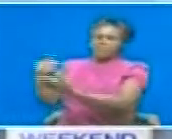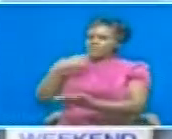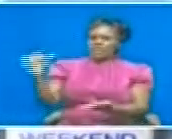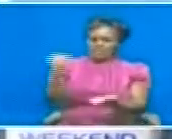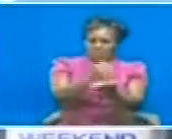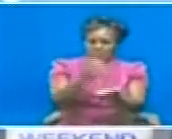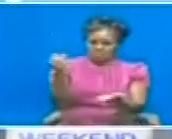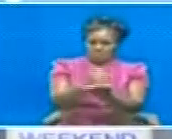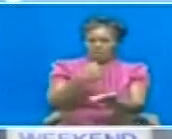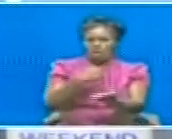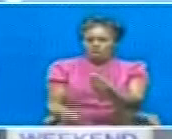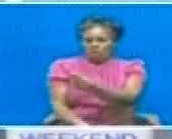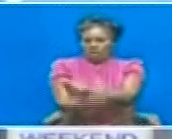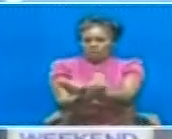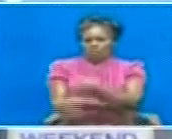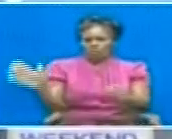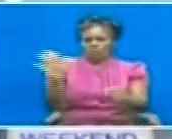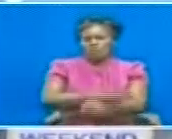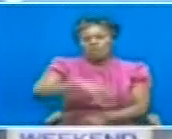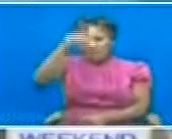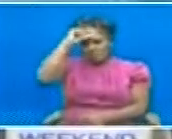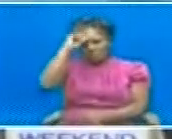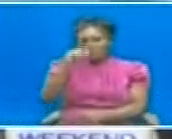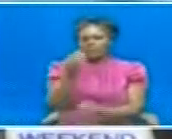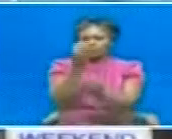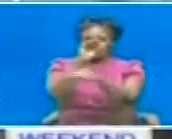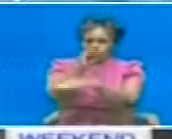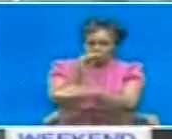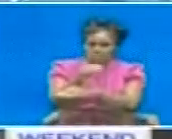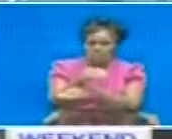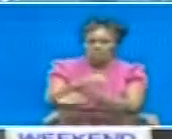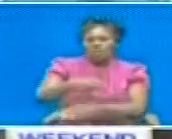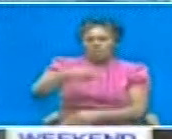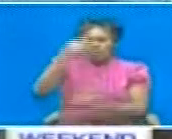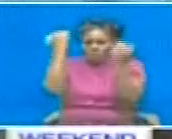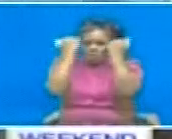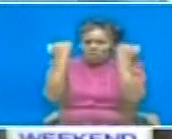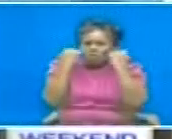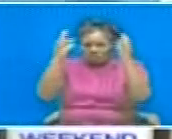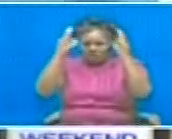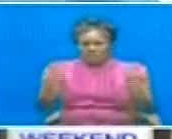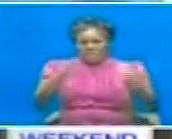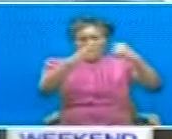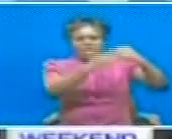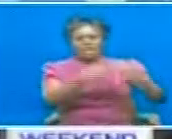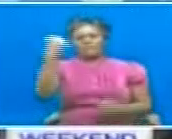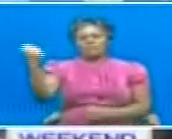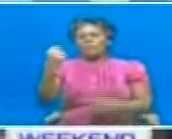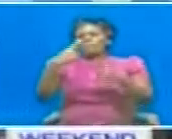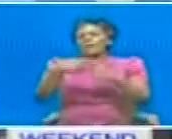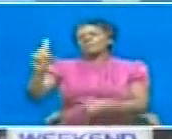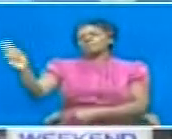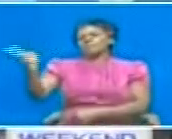have been marred with corruption. The government appealed the decision and the Court of Appeal was to rule on the 8th of May, but the